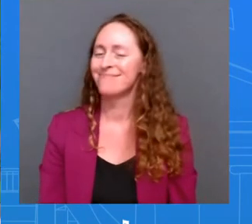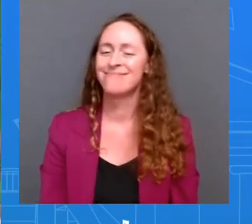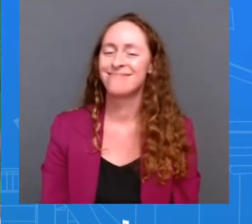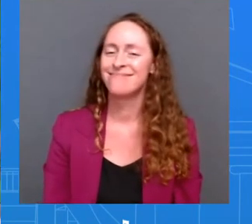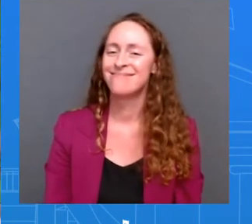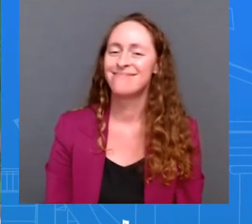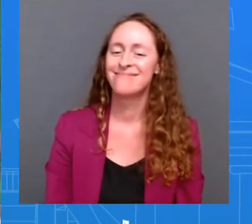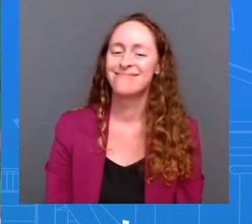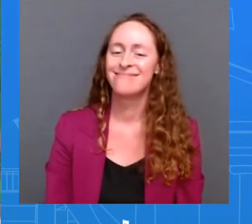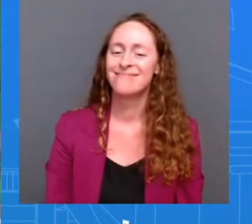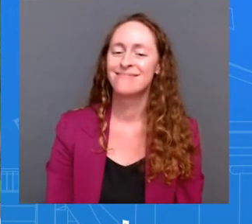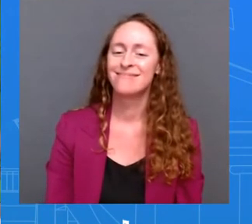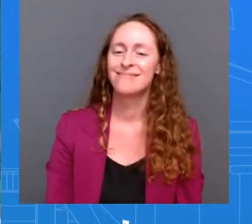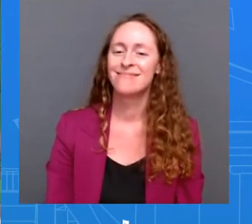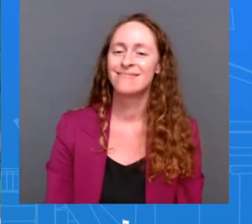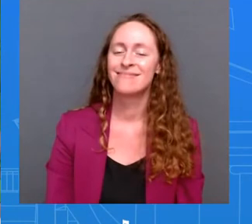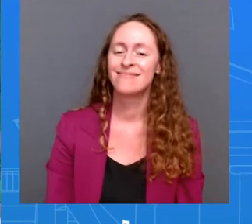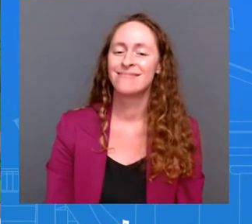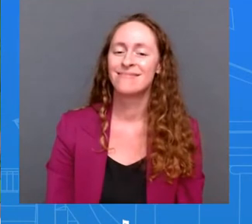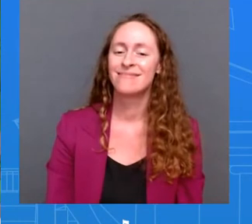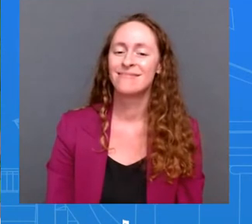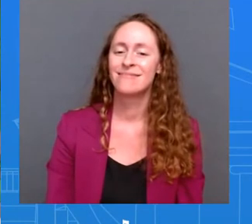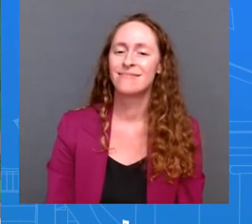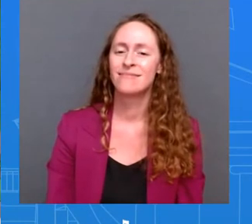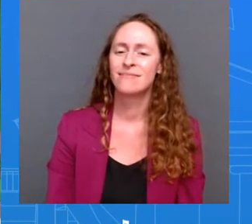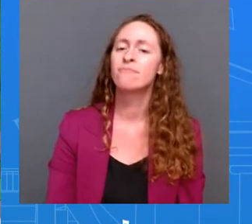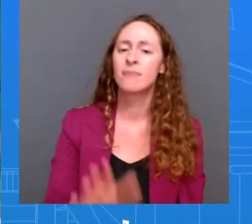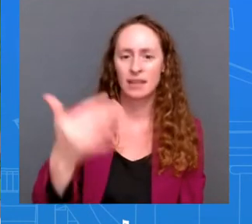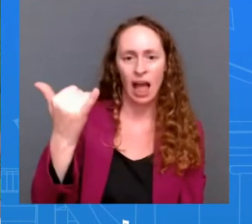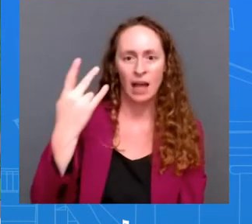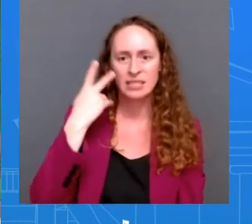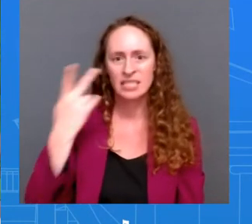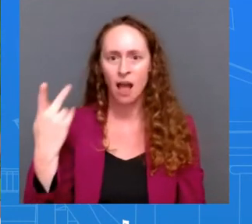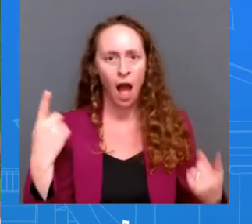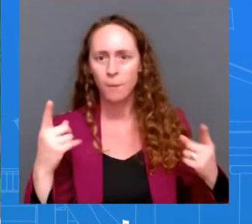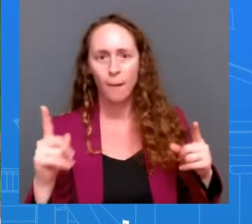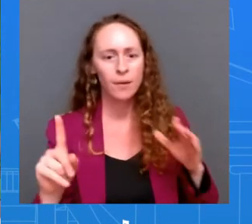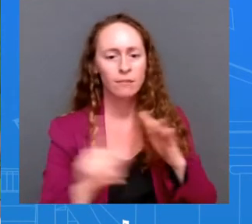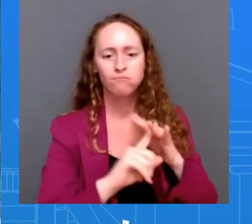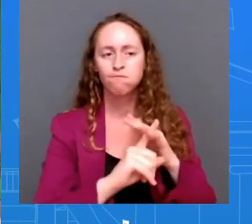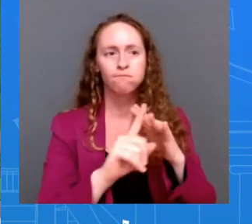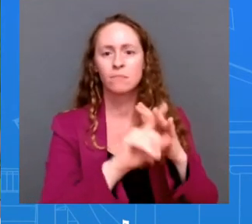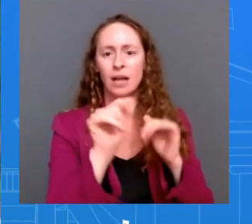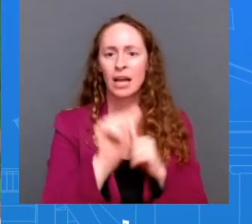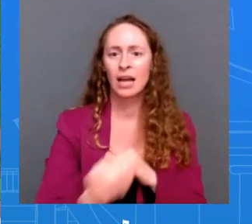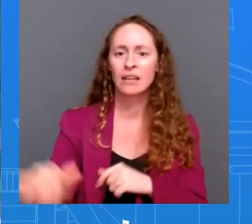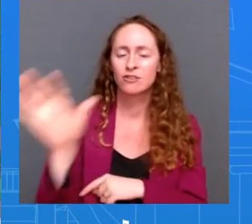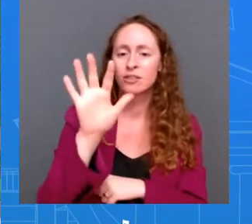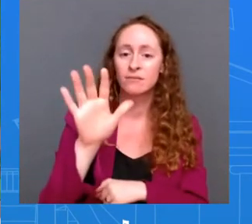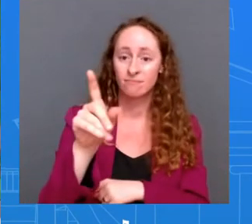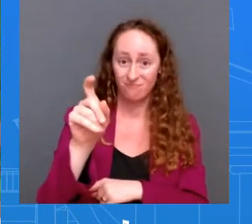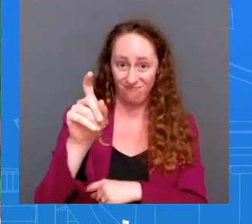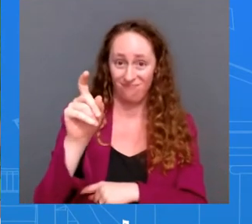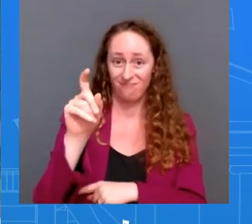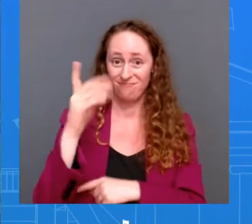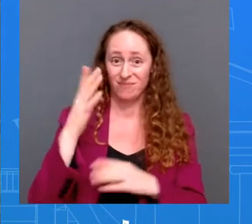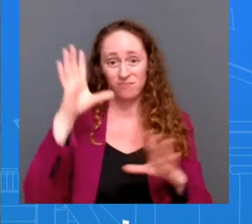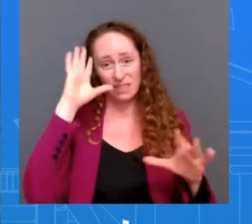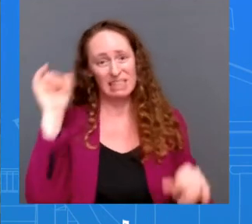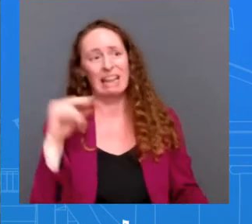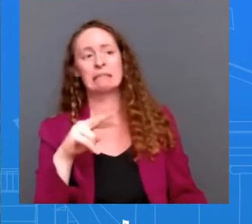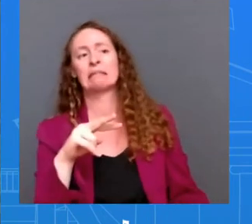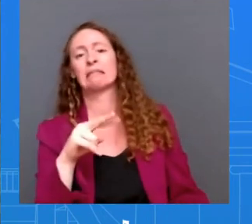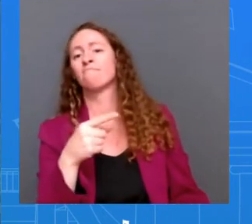happening in Asia right now, does President Biden consider China to be an opponent or a competitor?